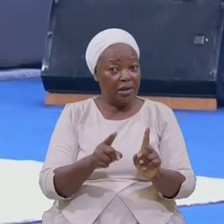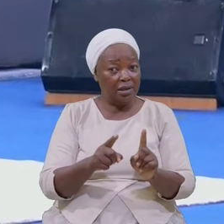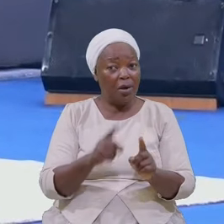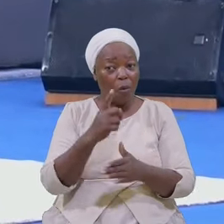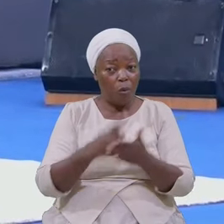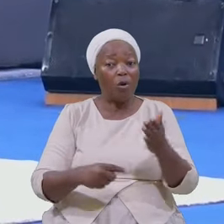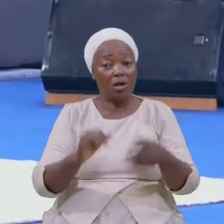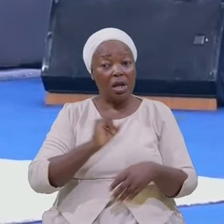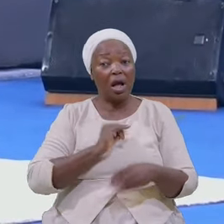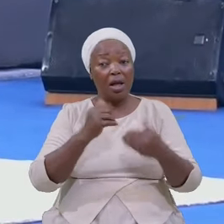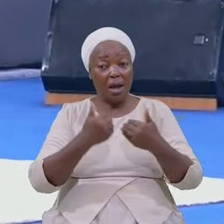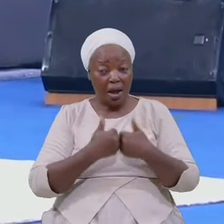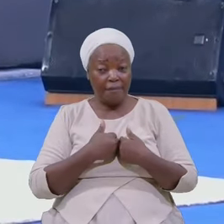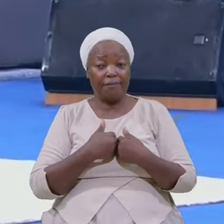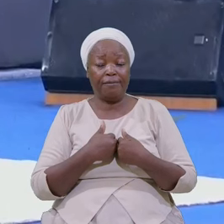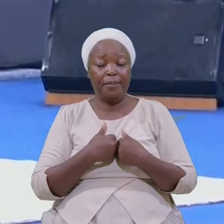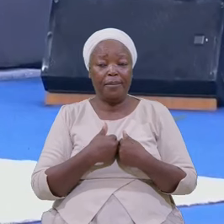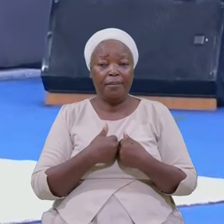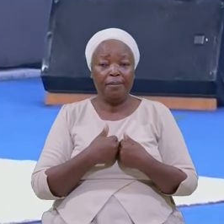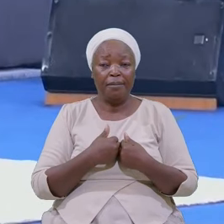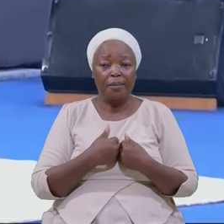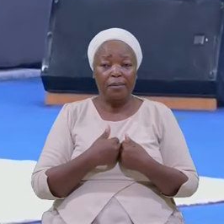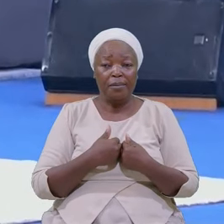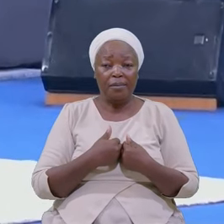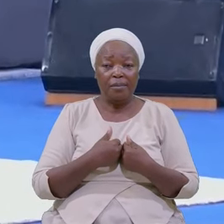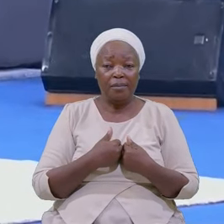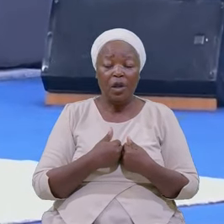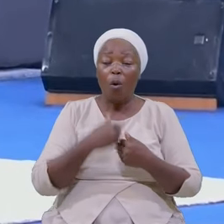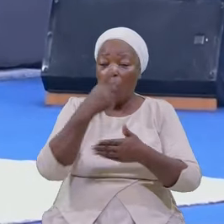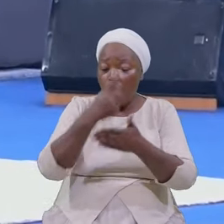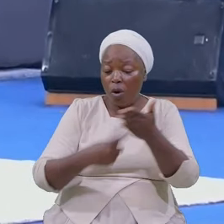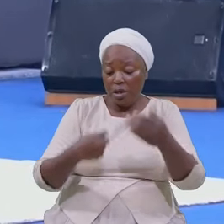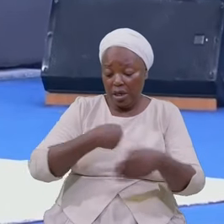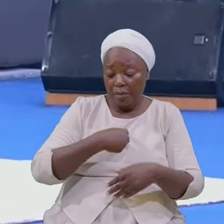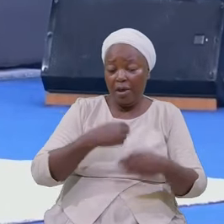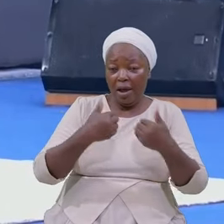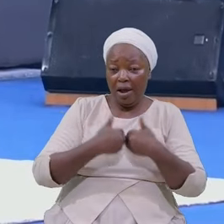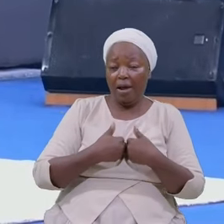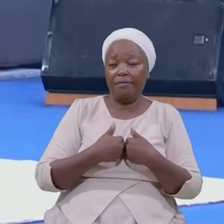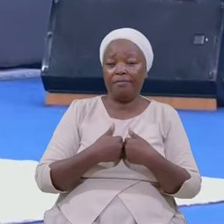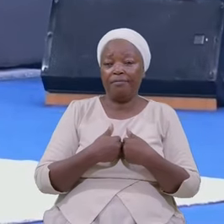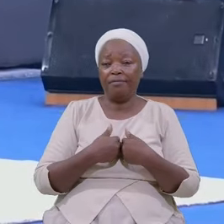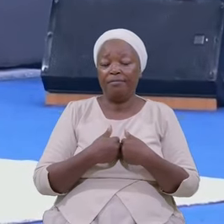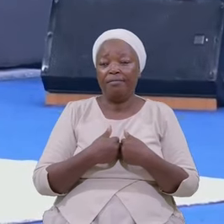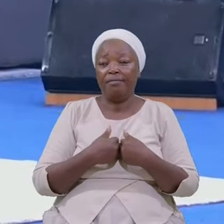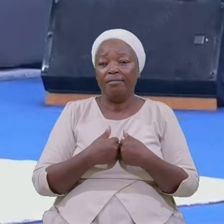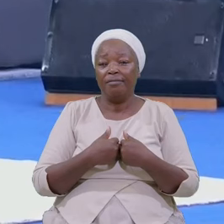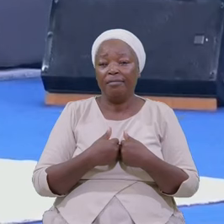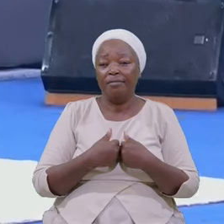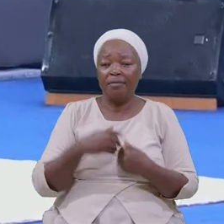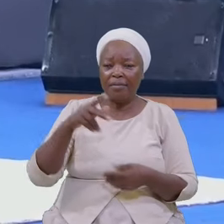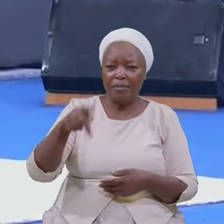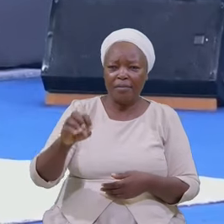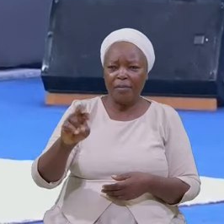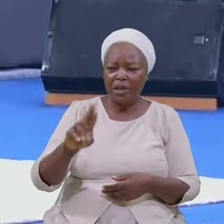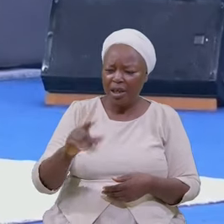as I have. Mais ce que j'ai. Such as I have. Ce que j'ai. Peter, if you don't